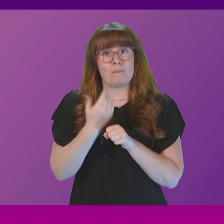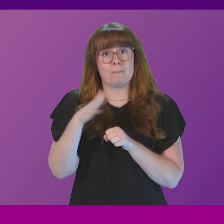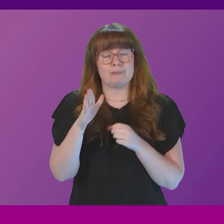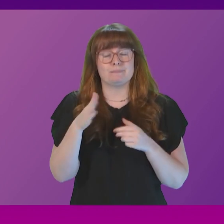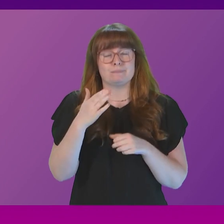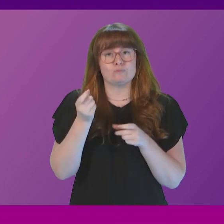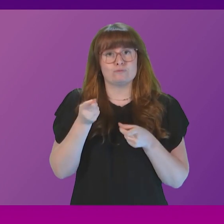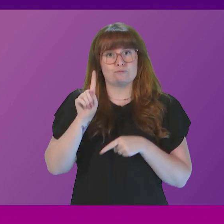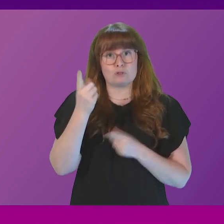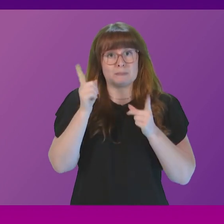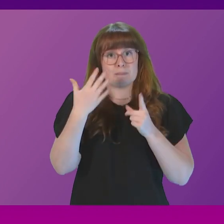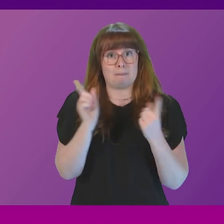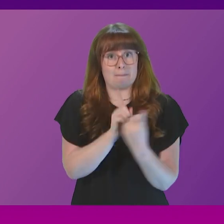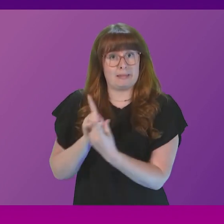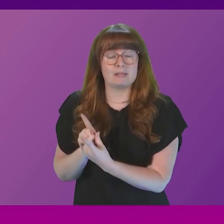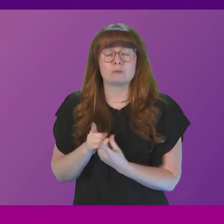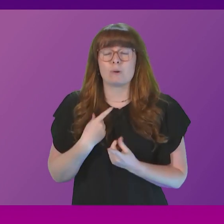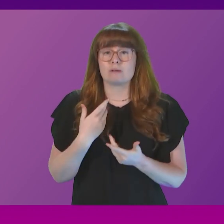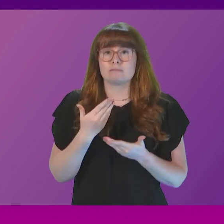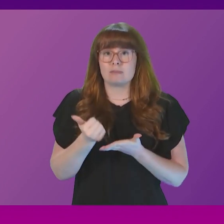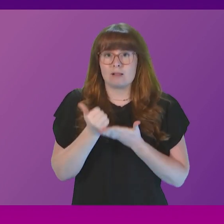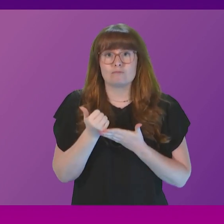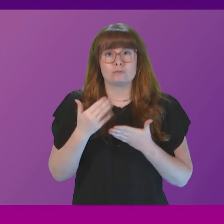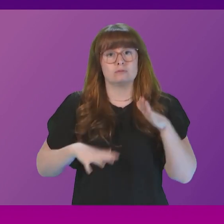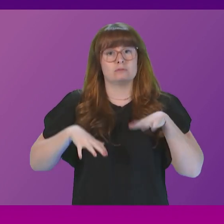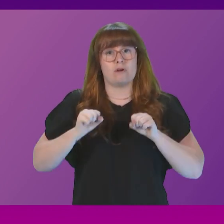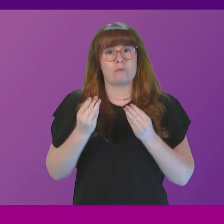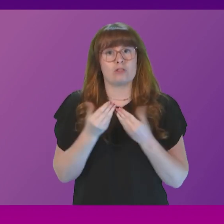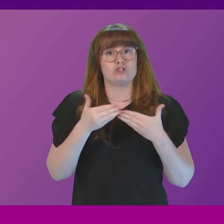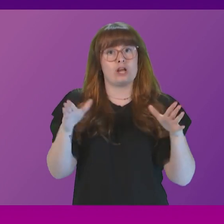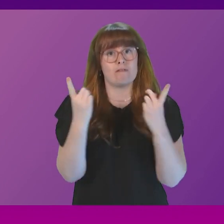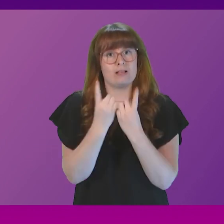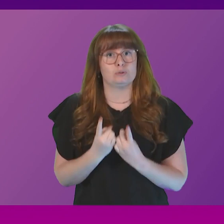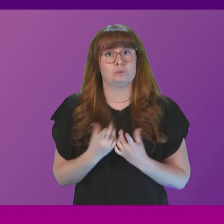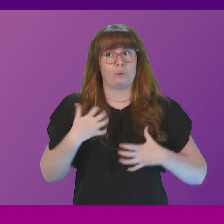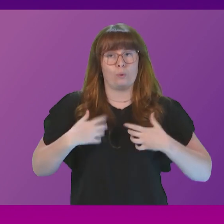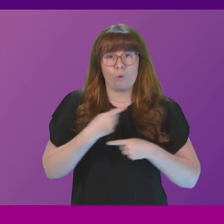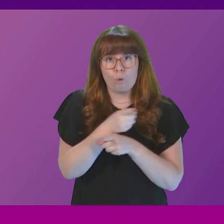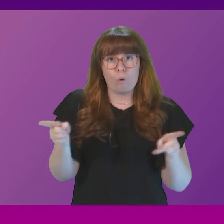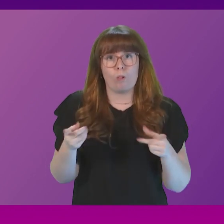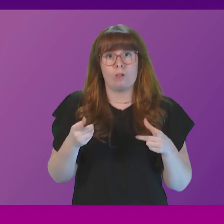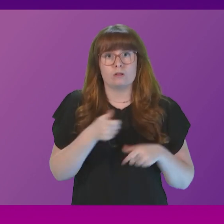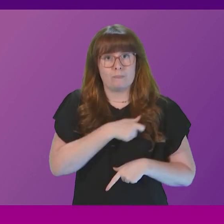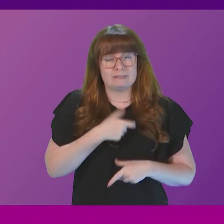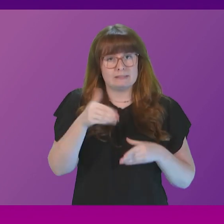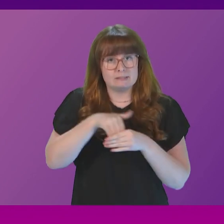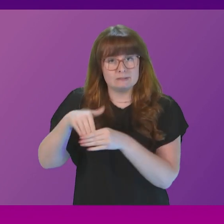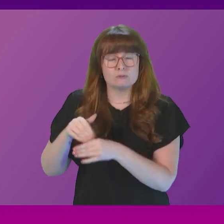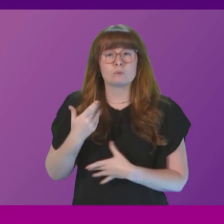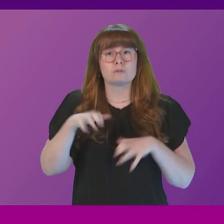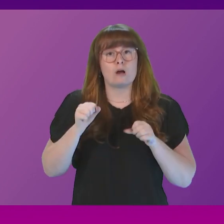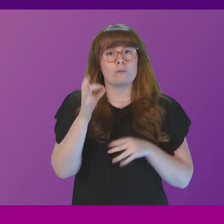Conveners Group, I think it would be helpful if we could start with some general issues of interest to all the committees, and therefore I'll start with some questions